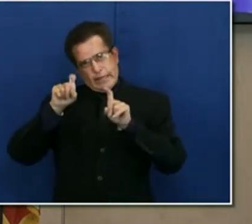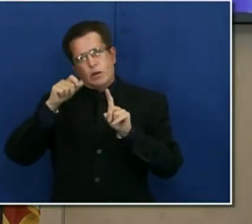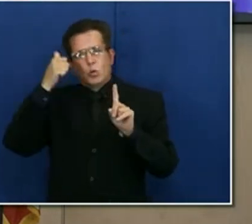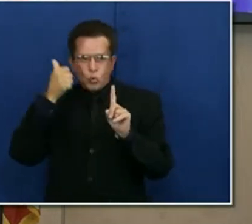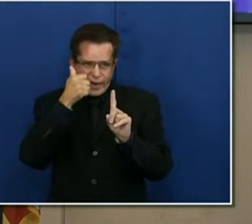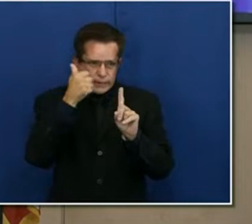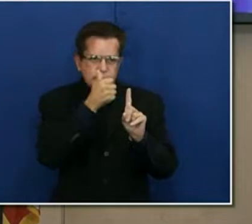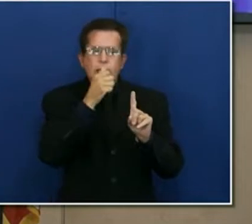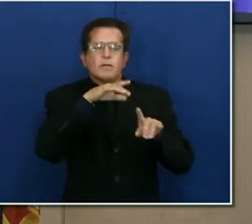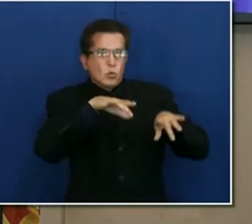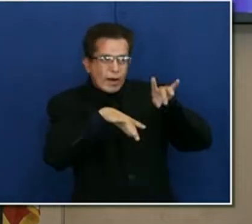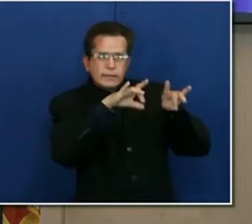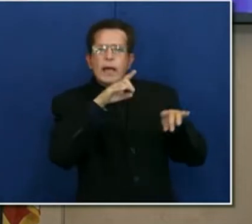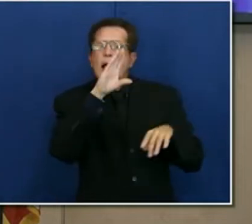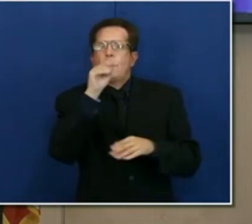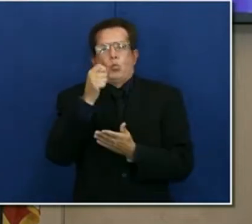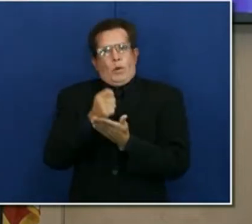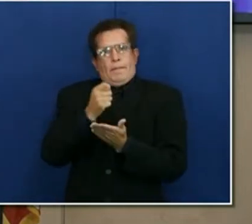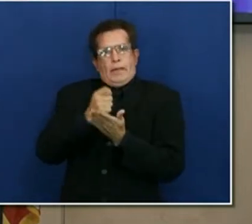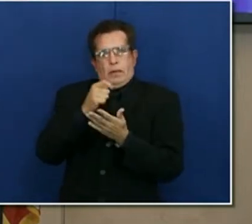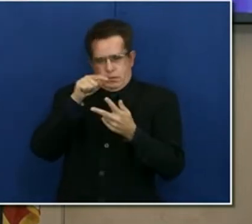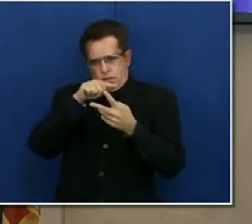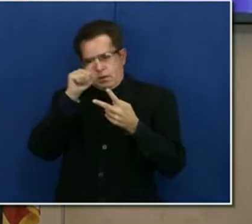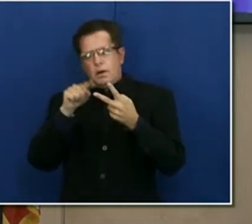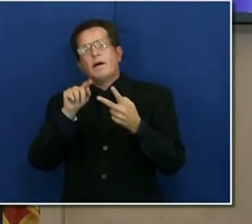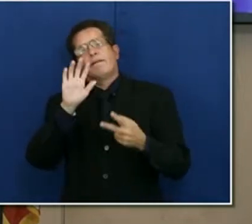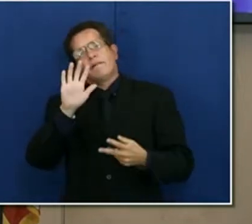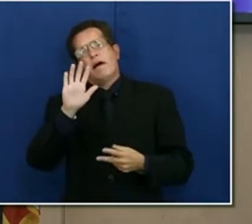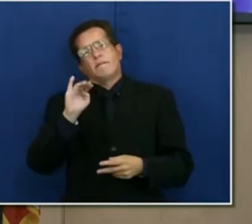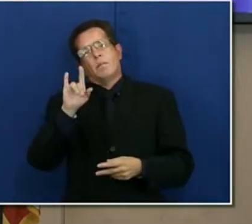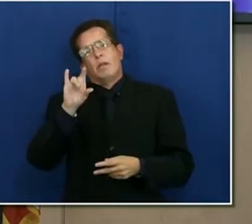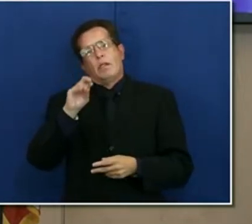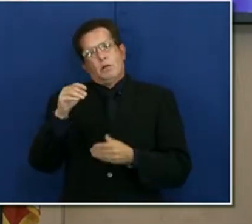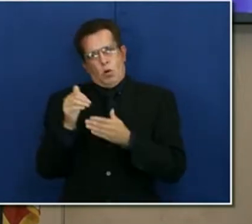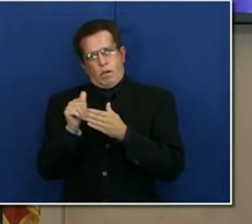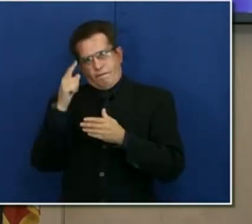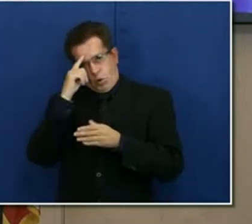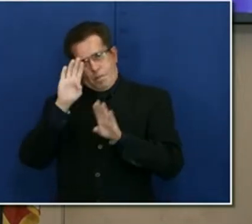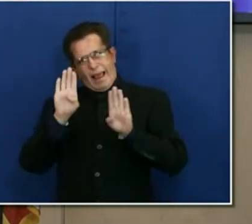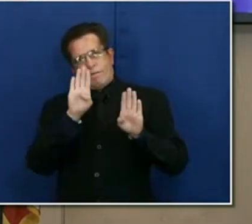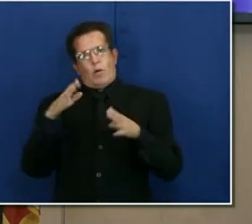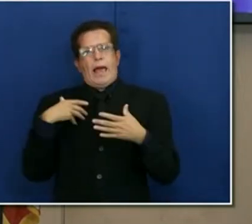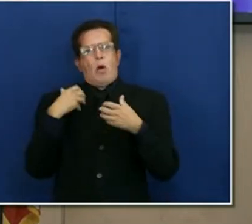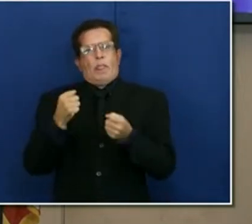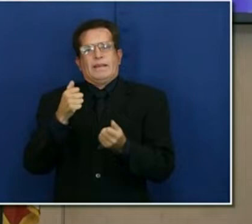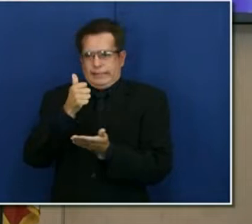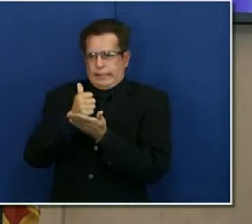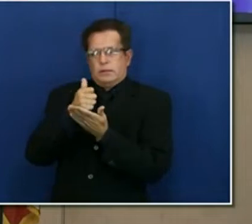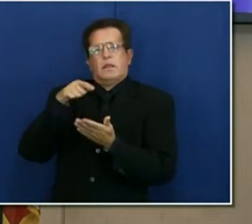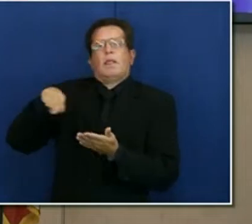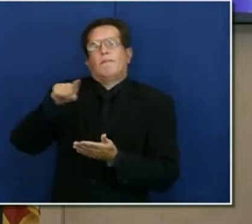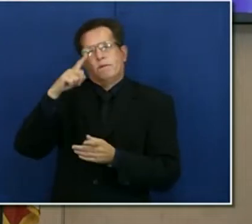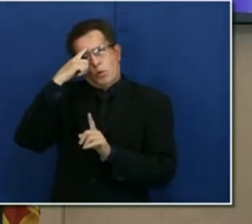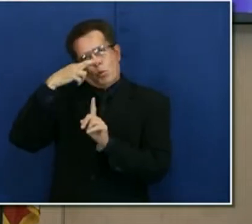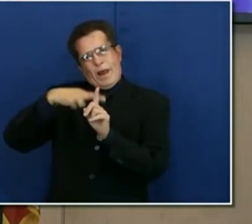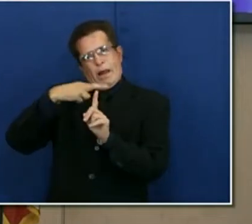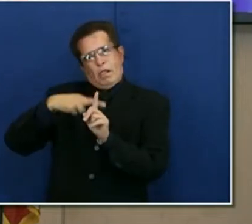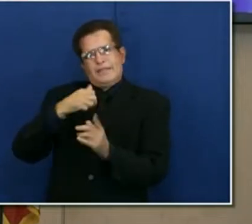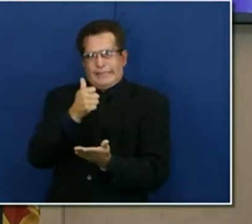tracing, and treatment efforts. $5 million to assist behavioral health patients with rental